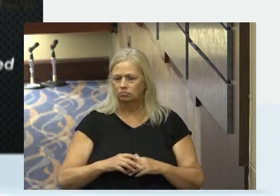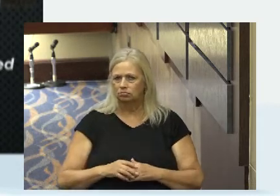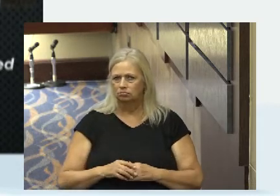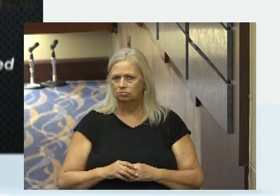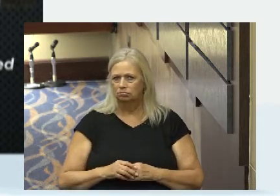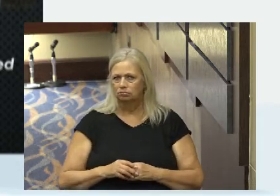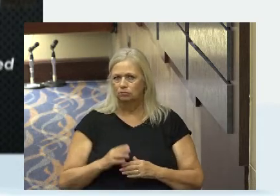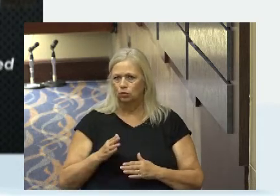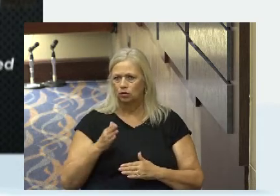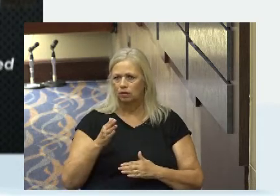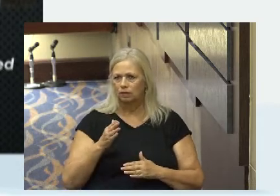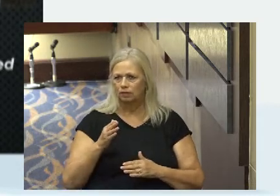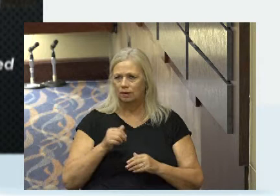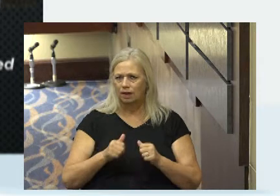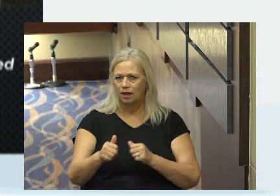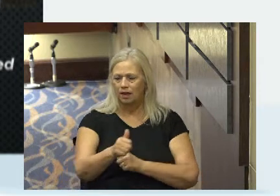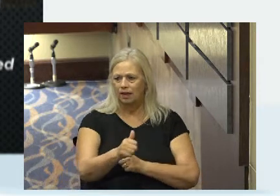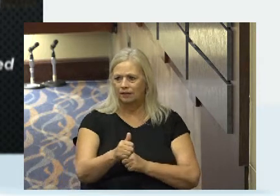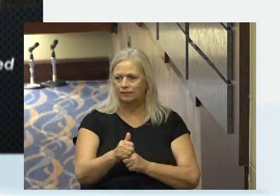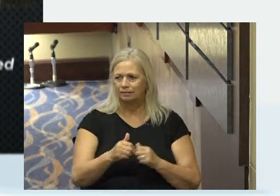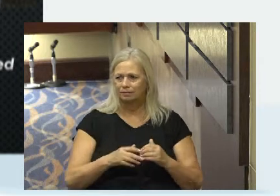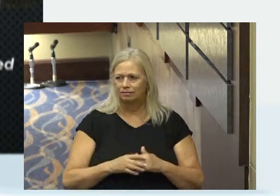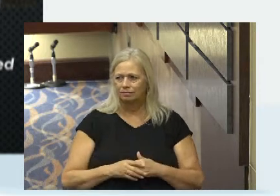There we go. Thank you.